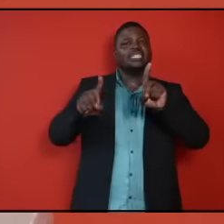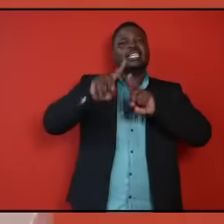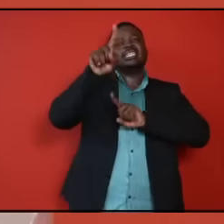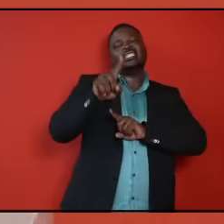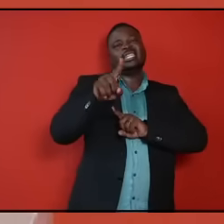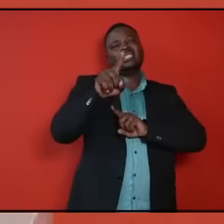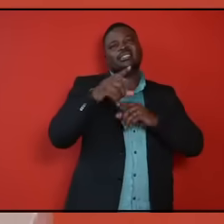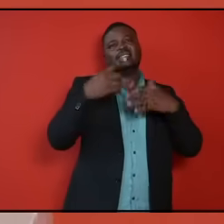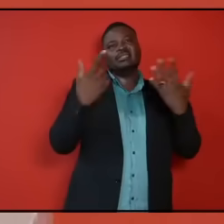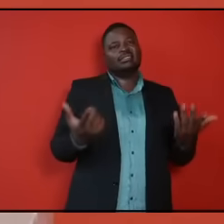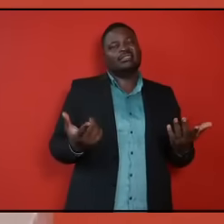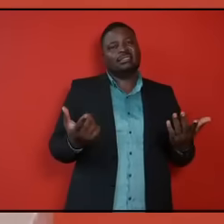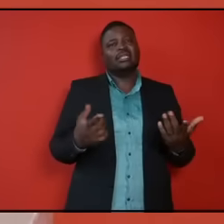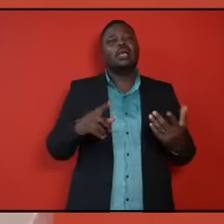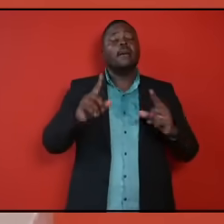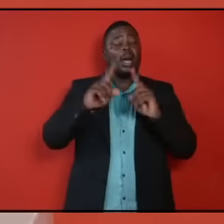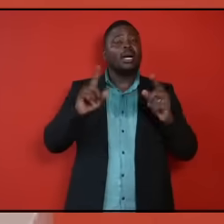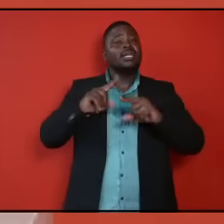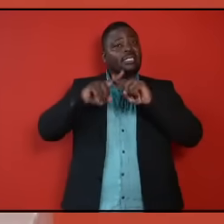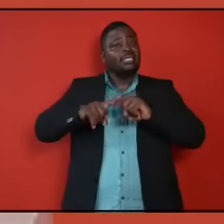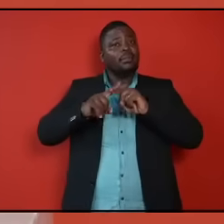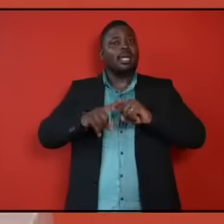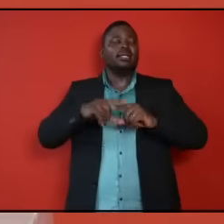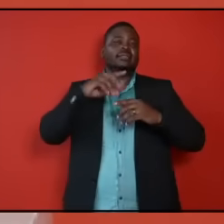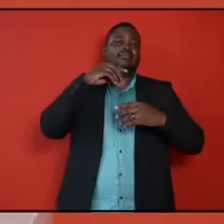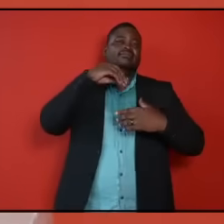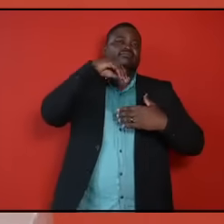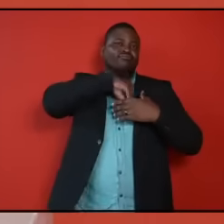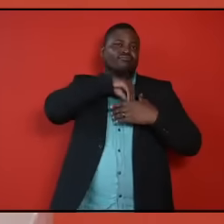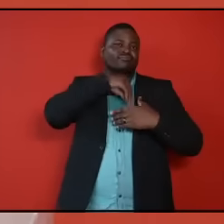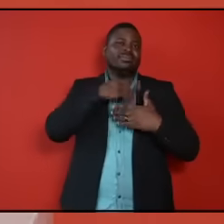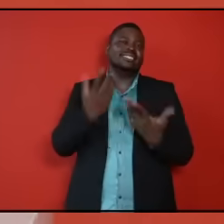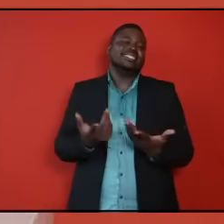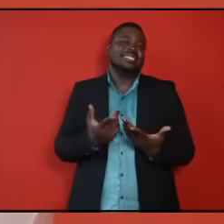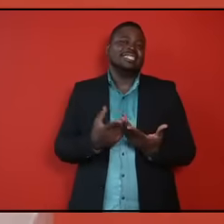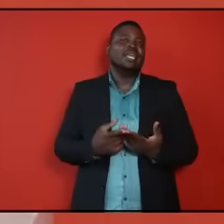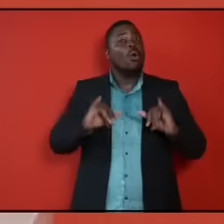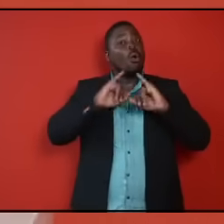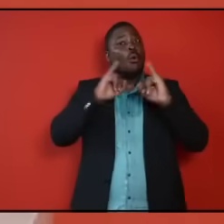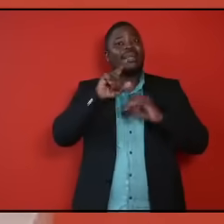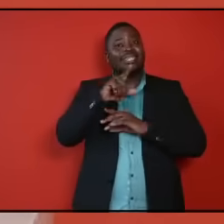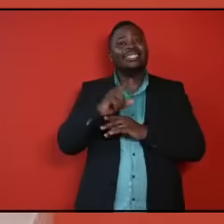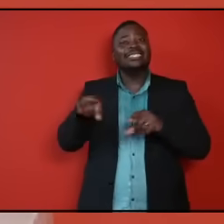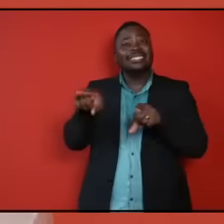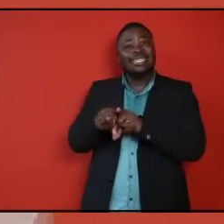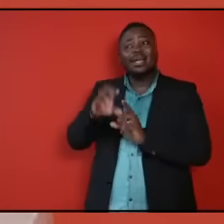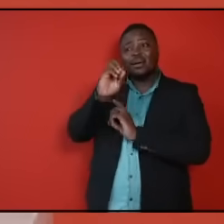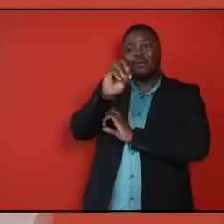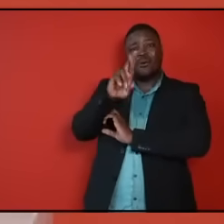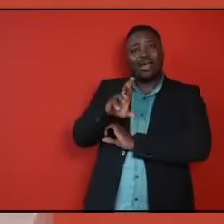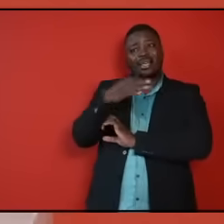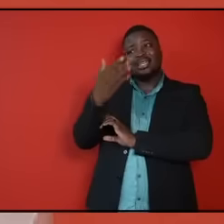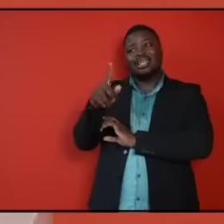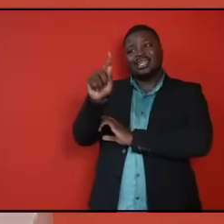their consciousness. Whereas O.R. left us here. He couldn't interact with us constantly. Went